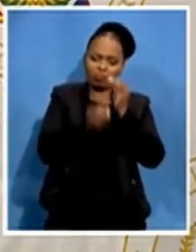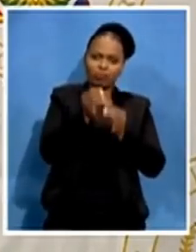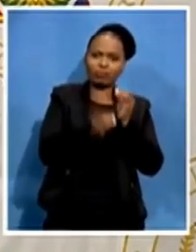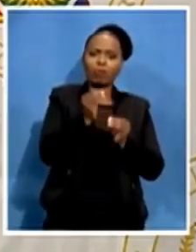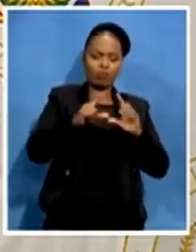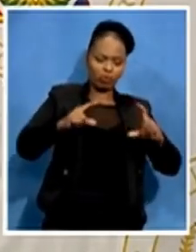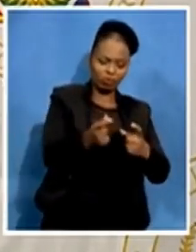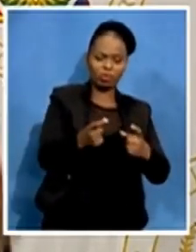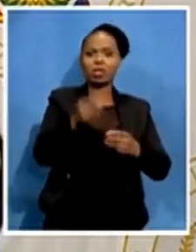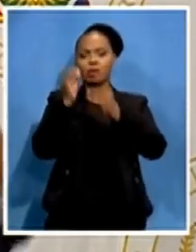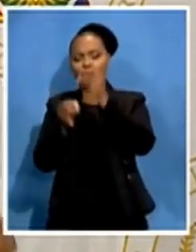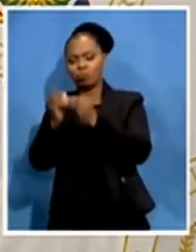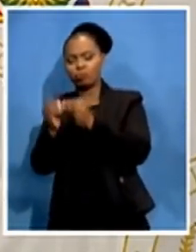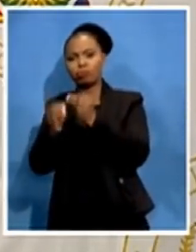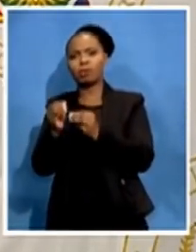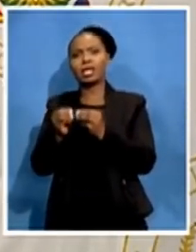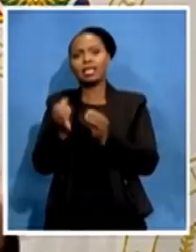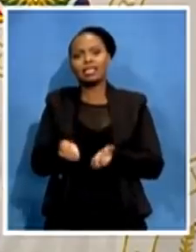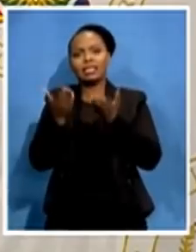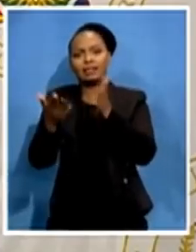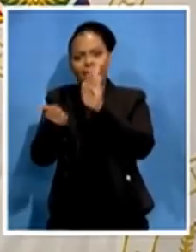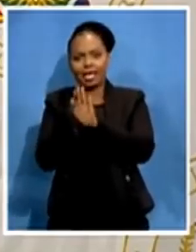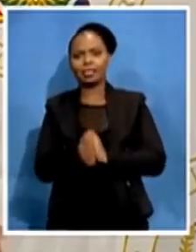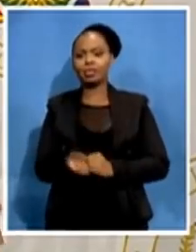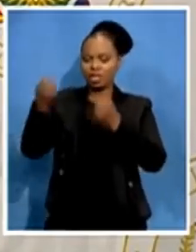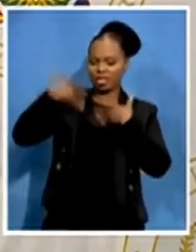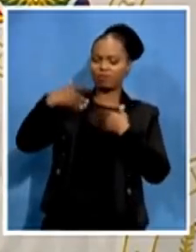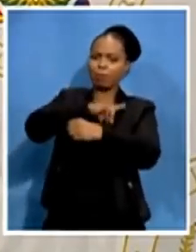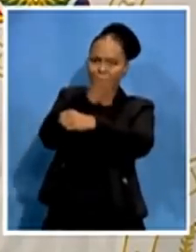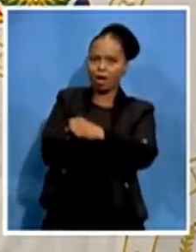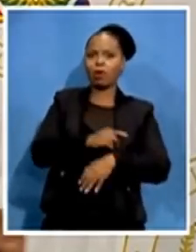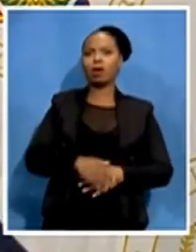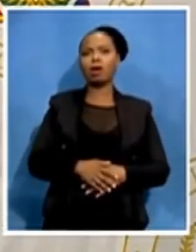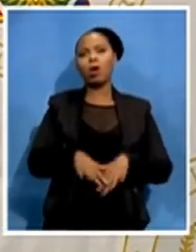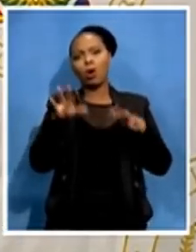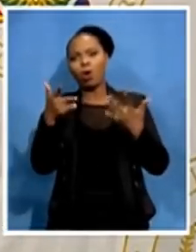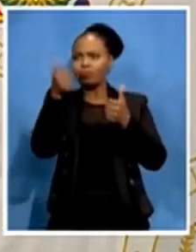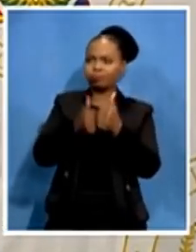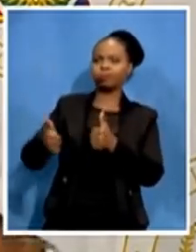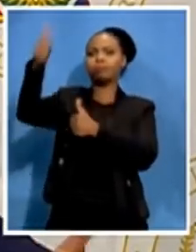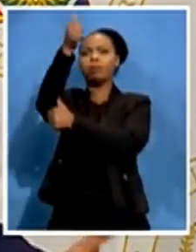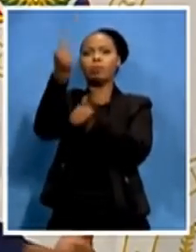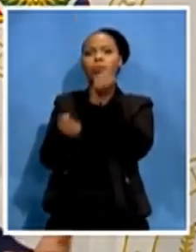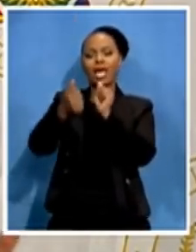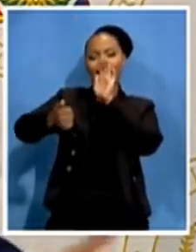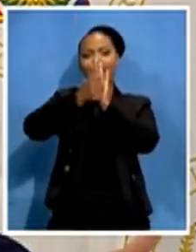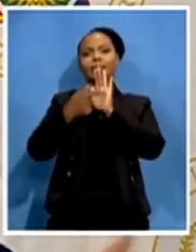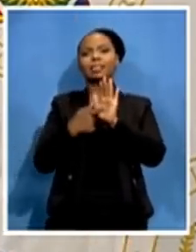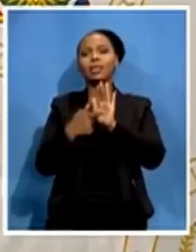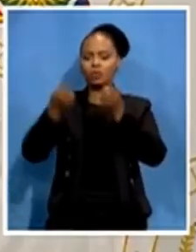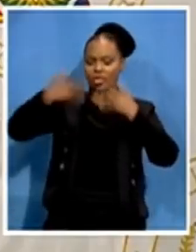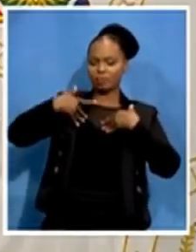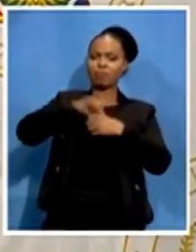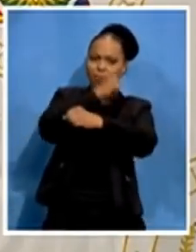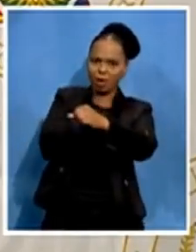Chief Justice the power, or the Superior Courts Act, to give the Chief Justice the power to intervene when there are allegations in any